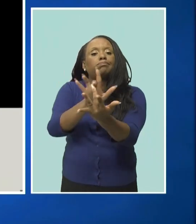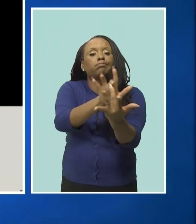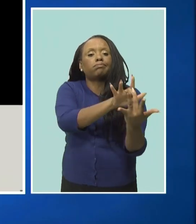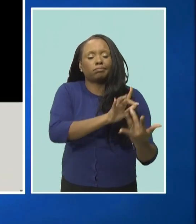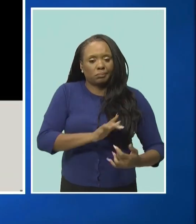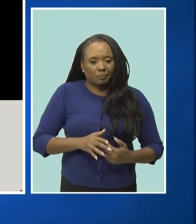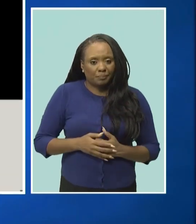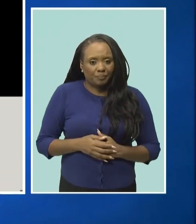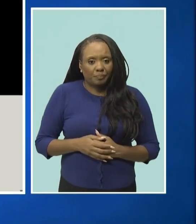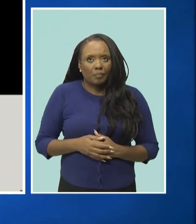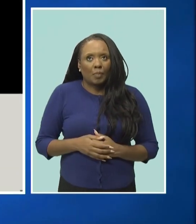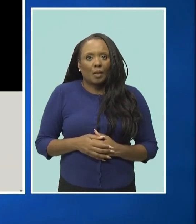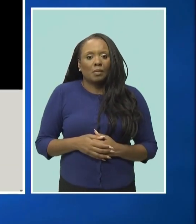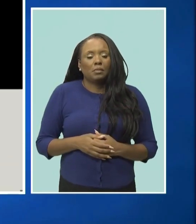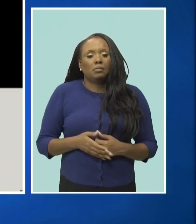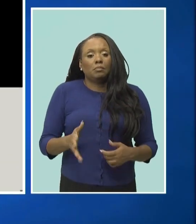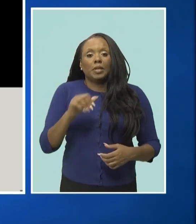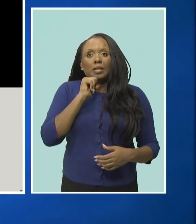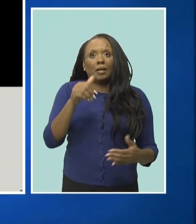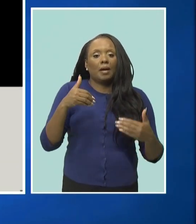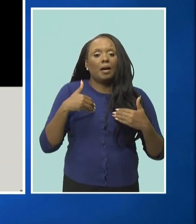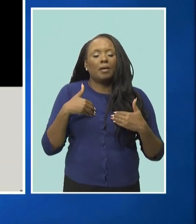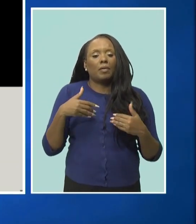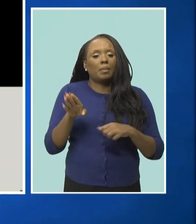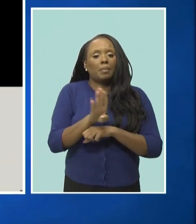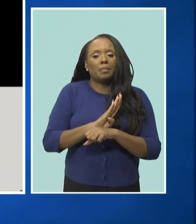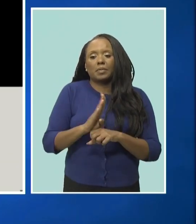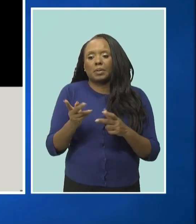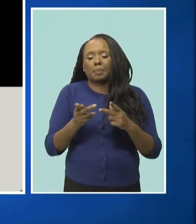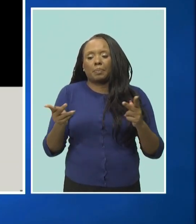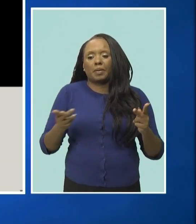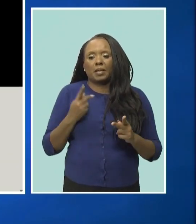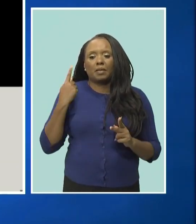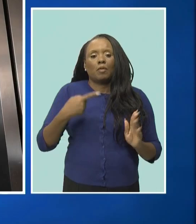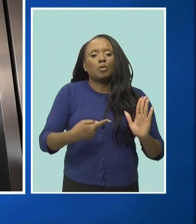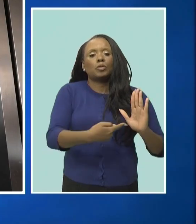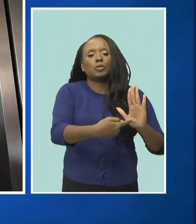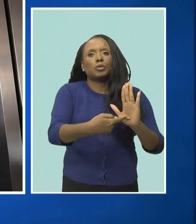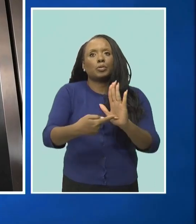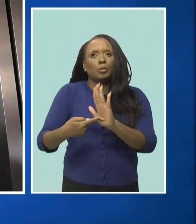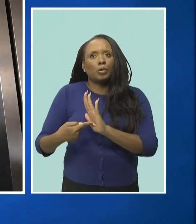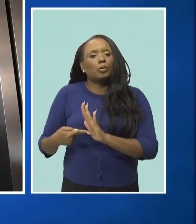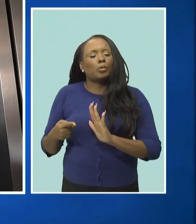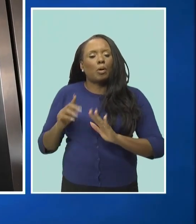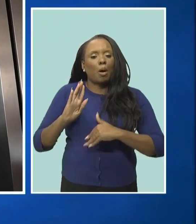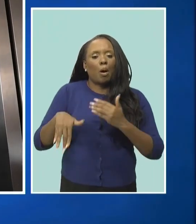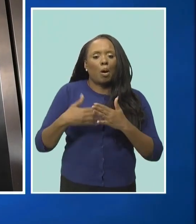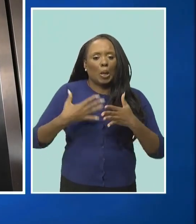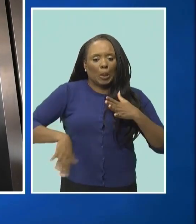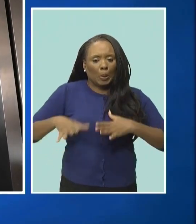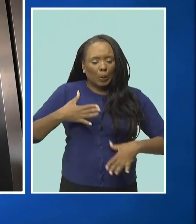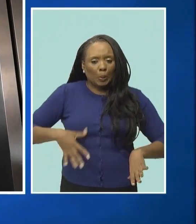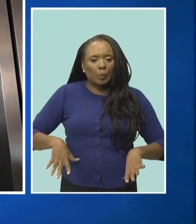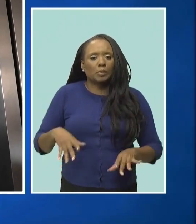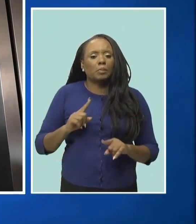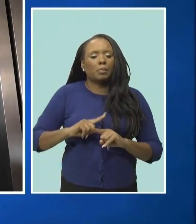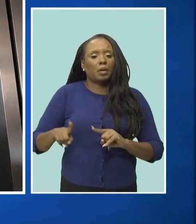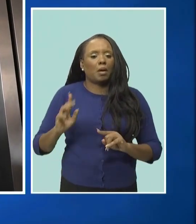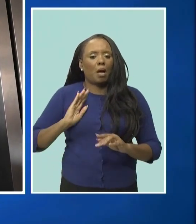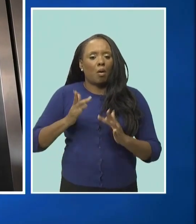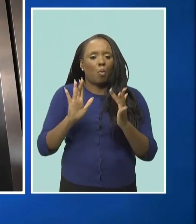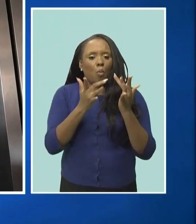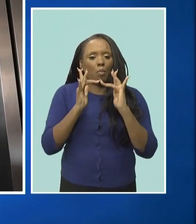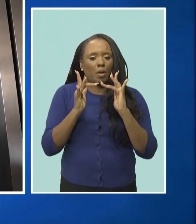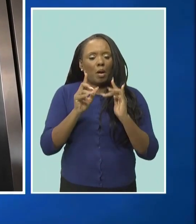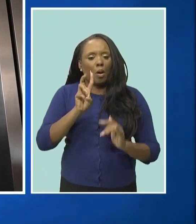Even though we don't have a local storefront, you know, we have created an e-commerce platform through the website, so